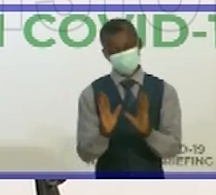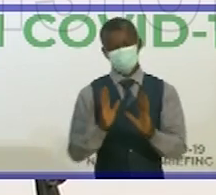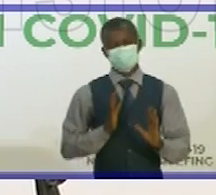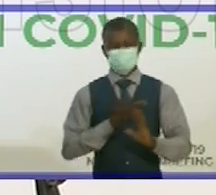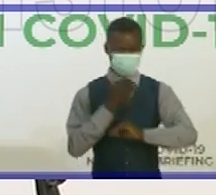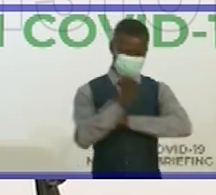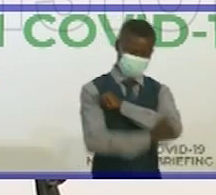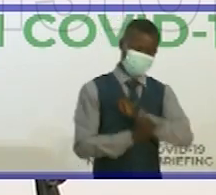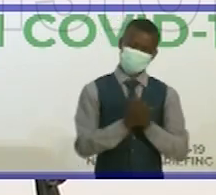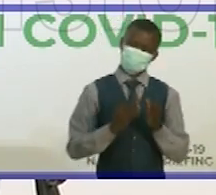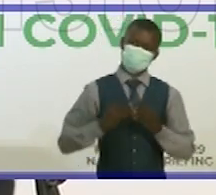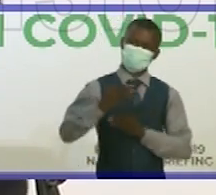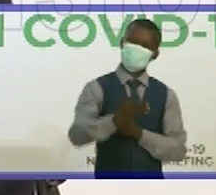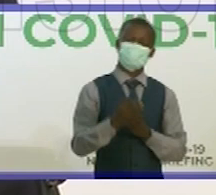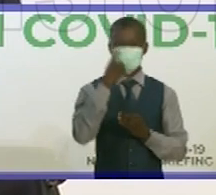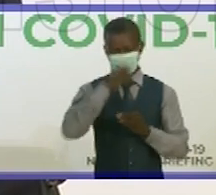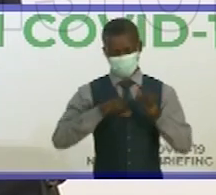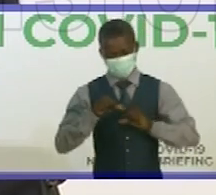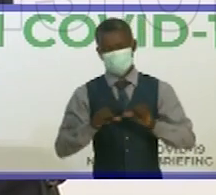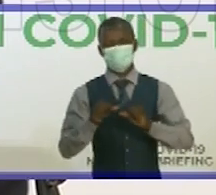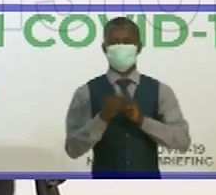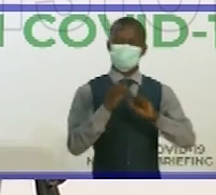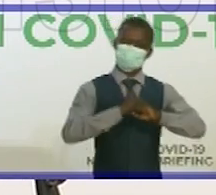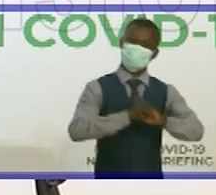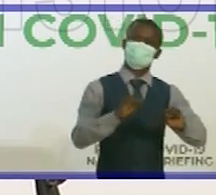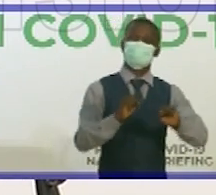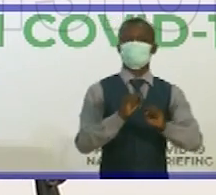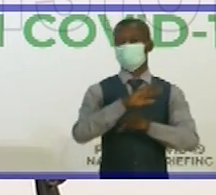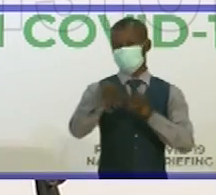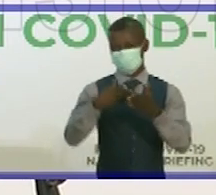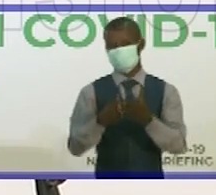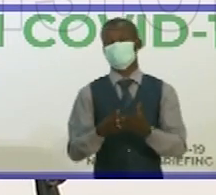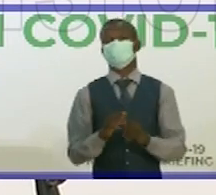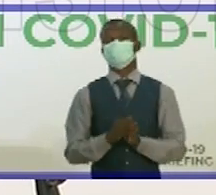security. It will do that for science in different ways as well.